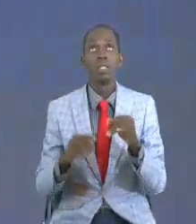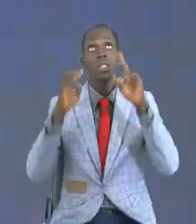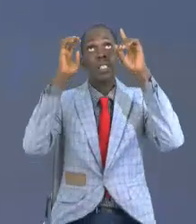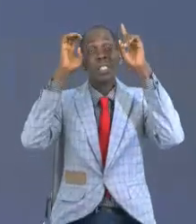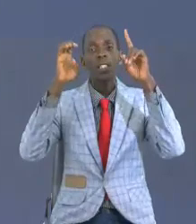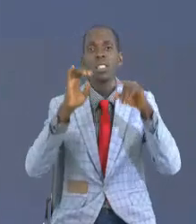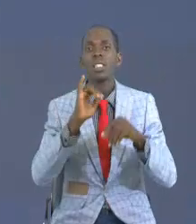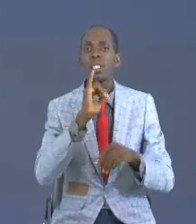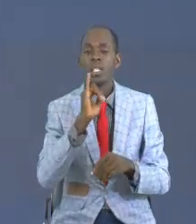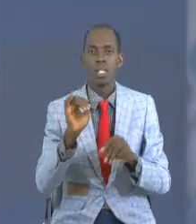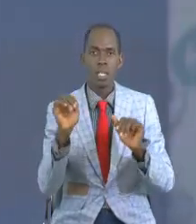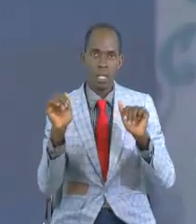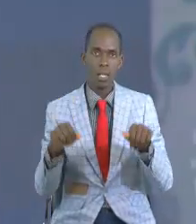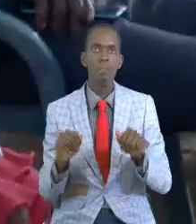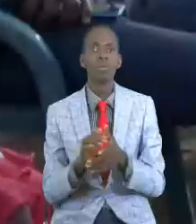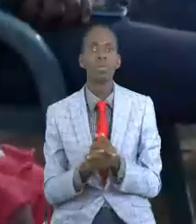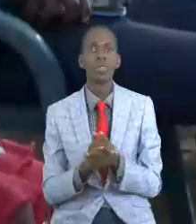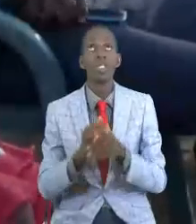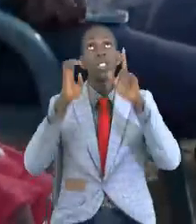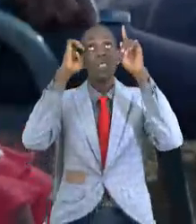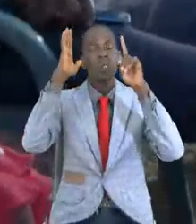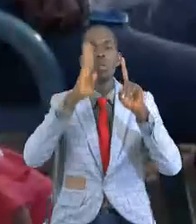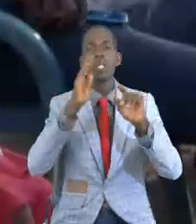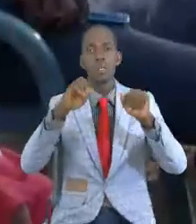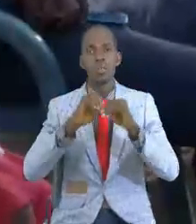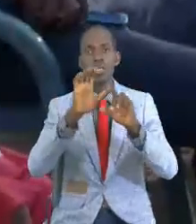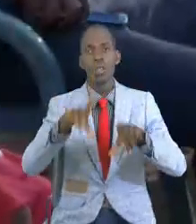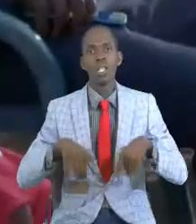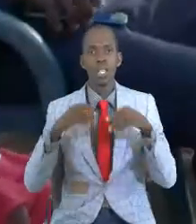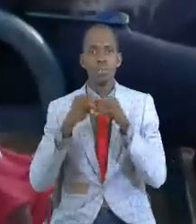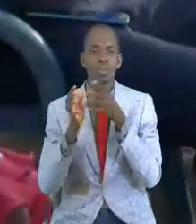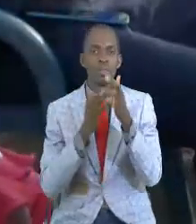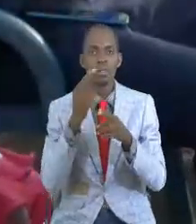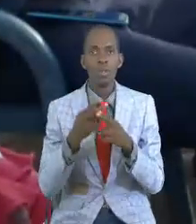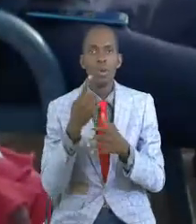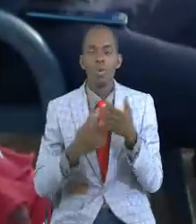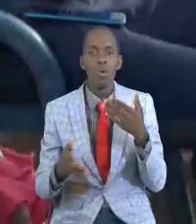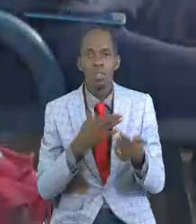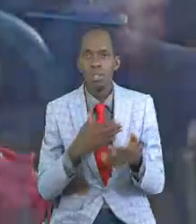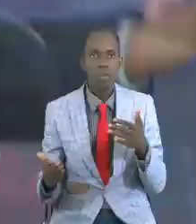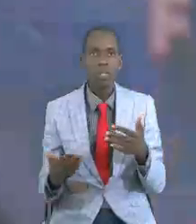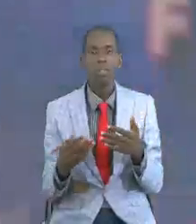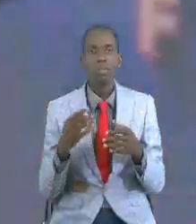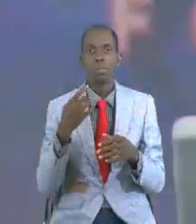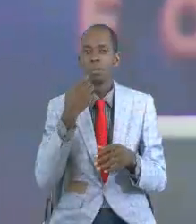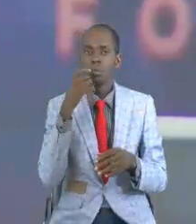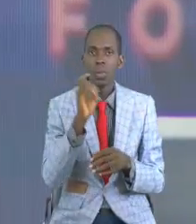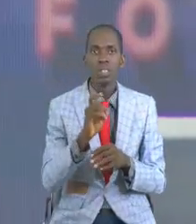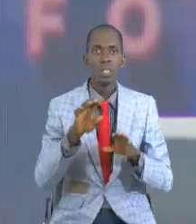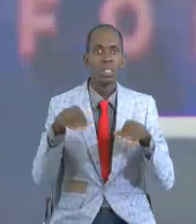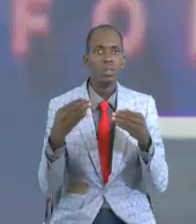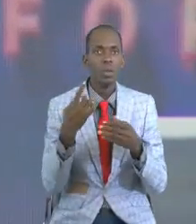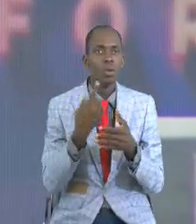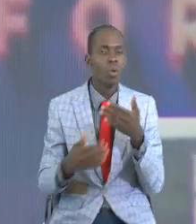is able. He'll be able in your life. Whatever commandment he has given and whatever standard